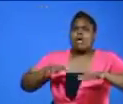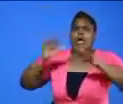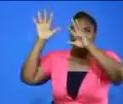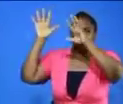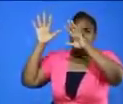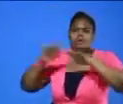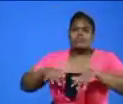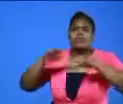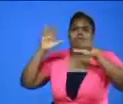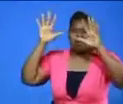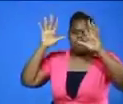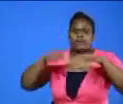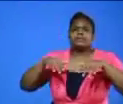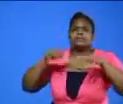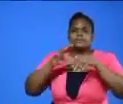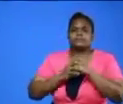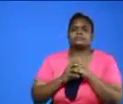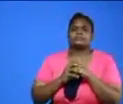I haven't forgotten